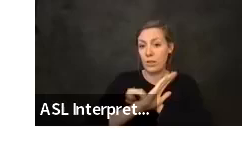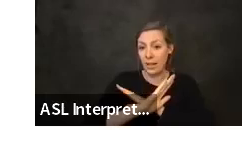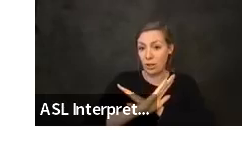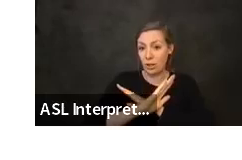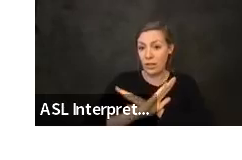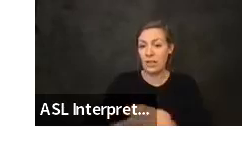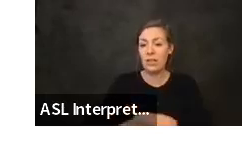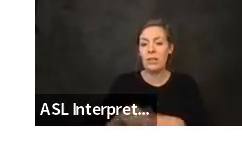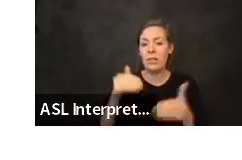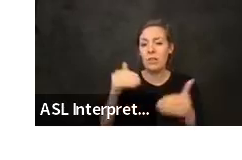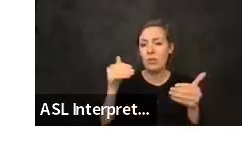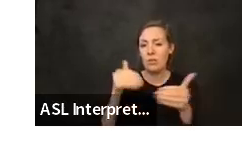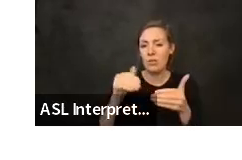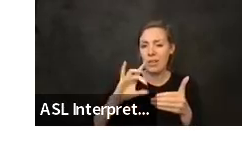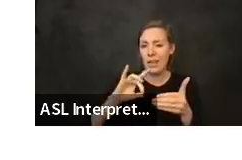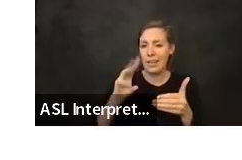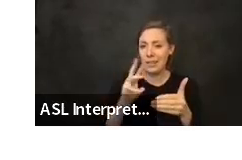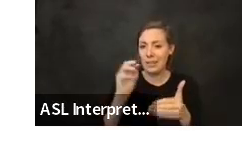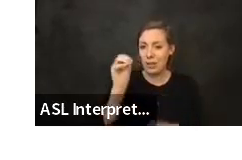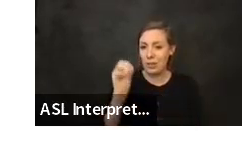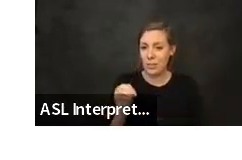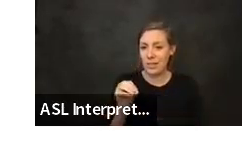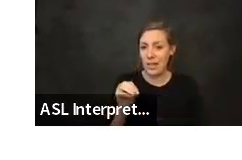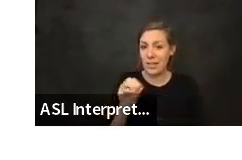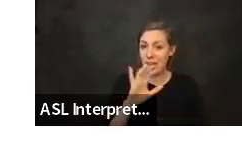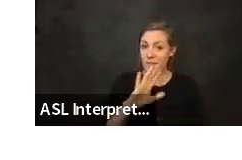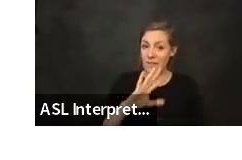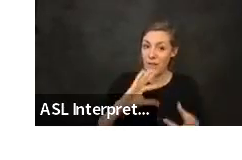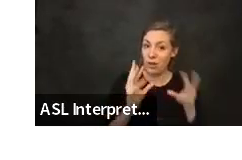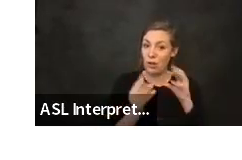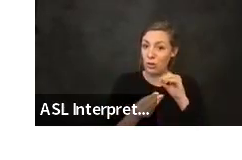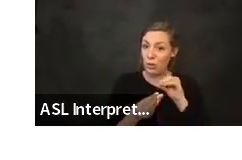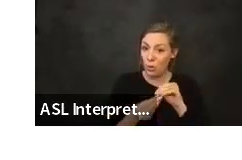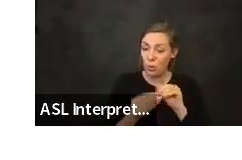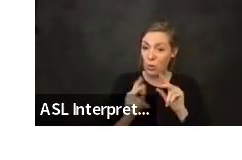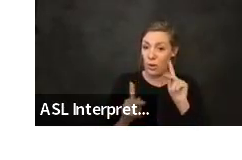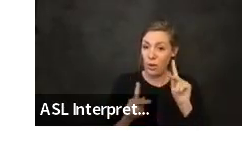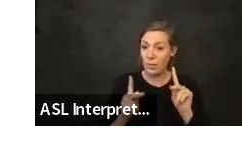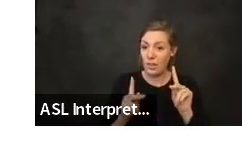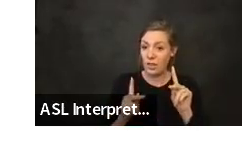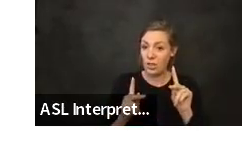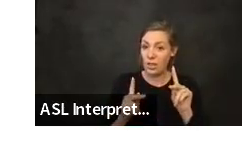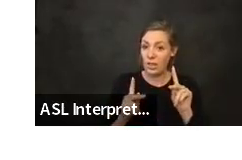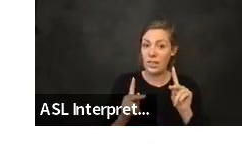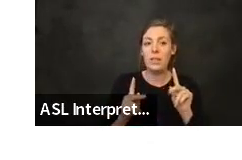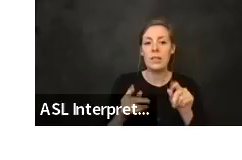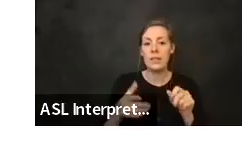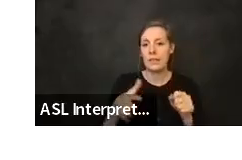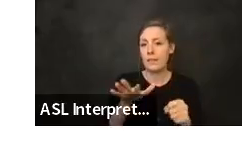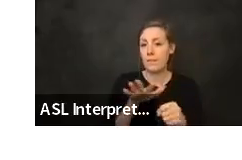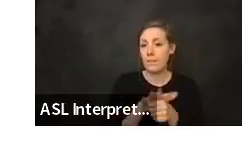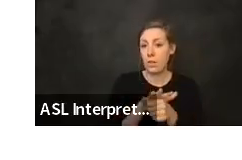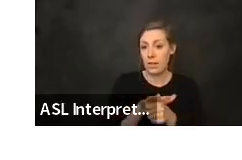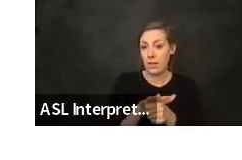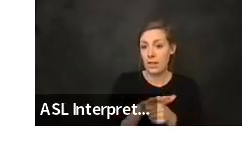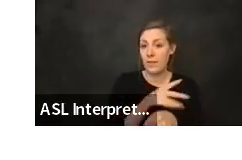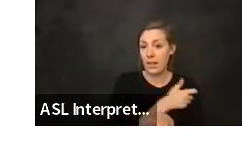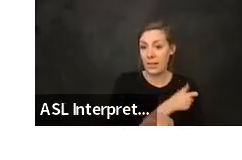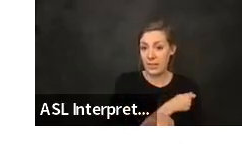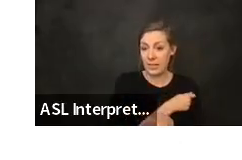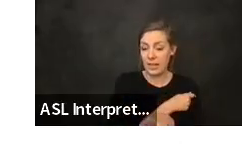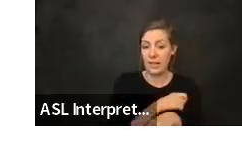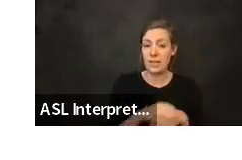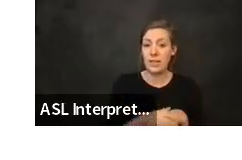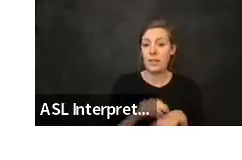Nearly 86% of Marin's total population 0+ is fully vaccinated.